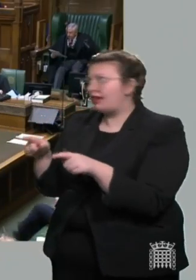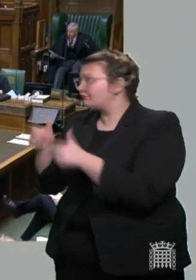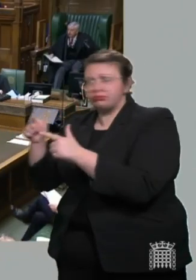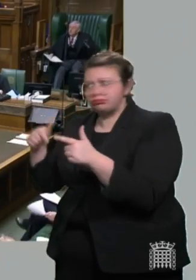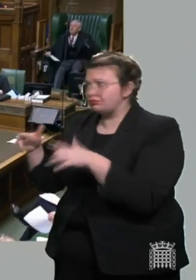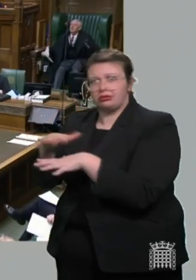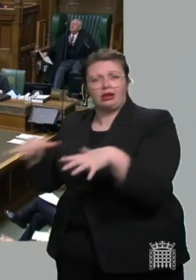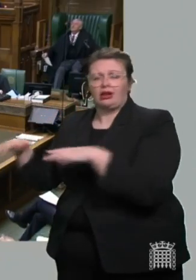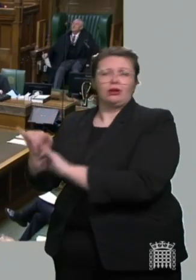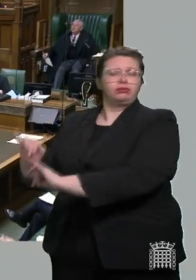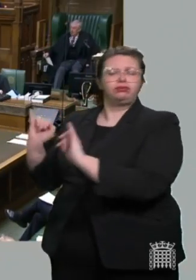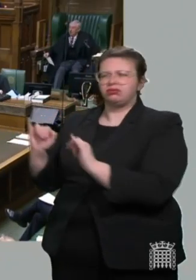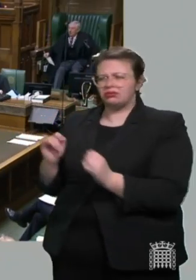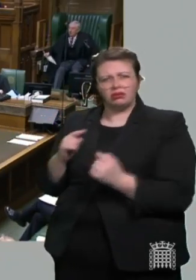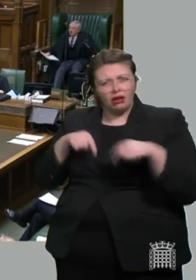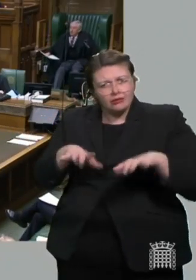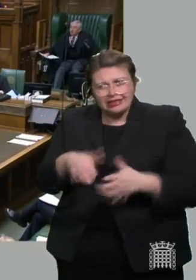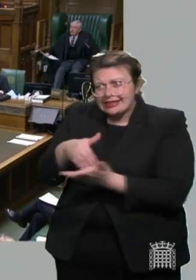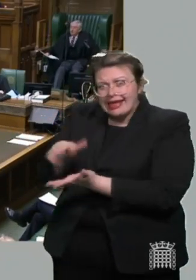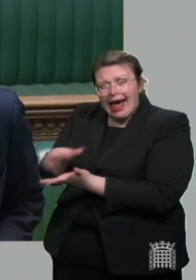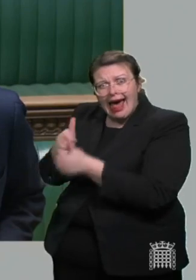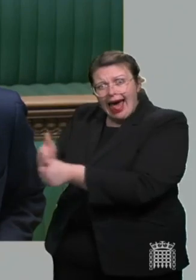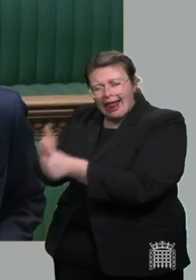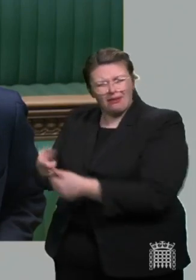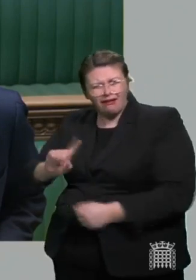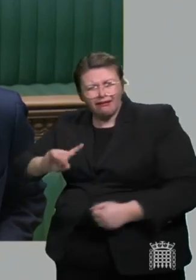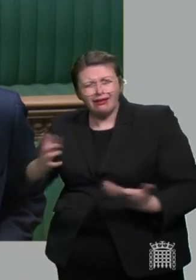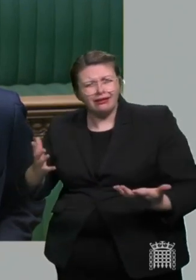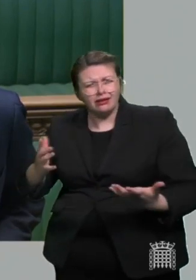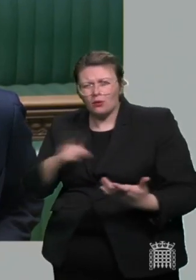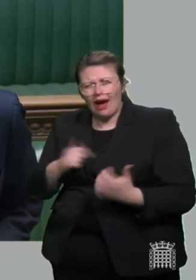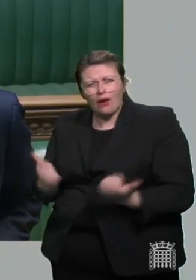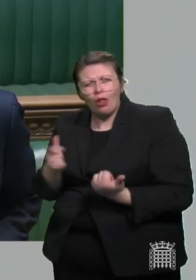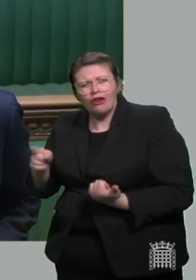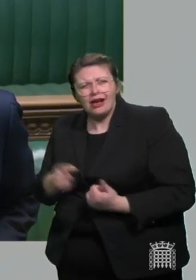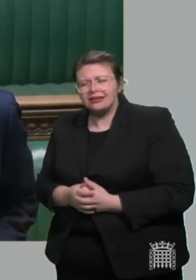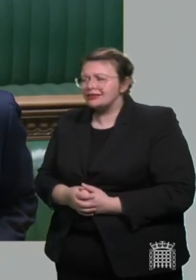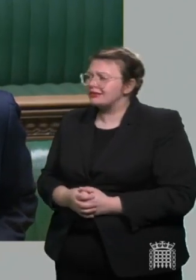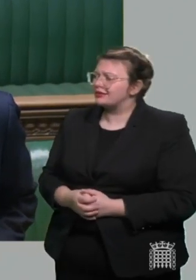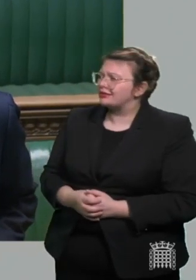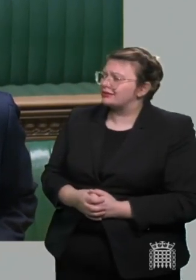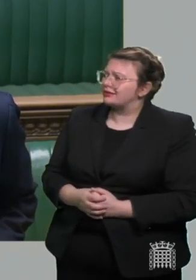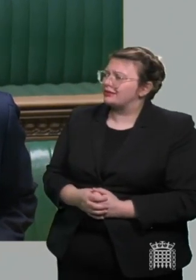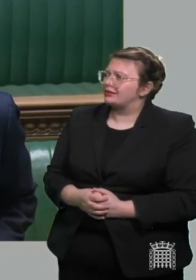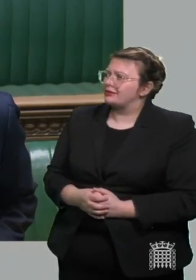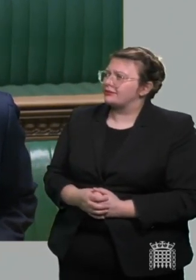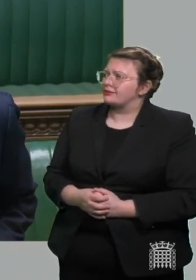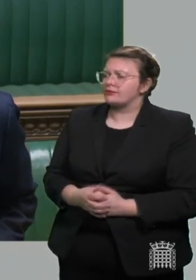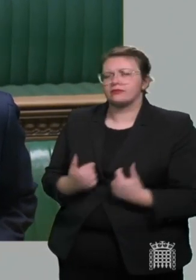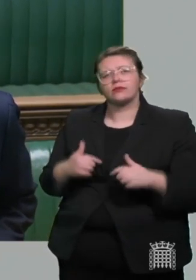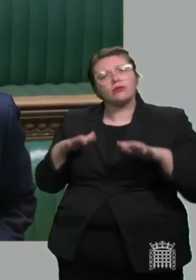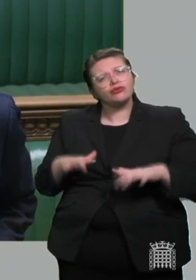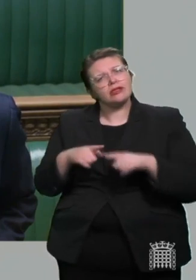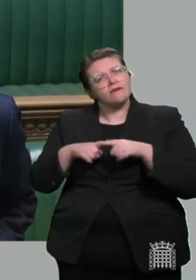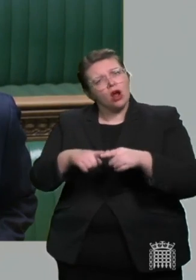Mr Speaker, the UK is part of an international coalition following the UN resolutions, which